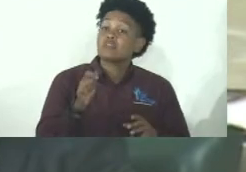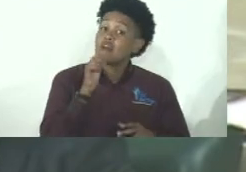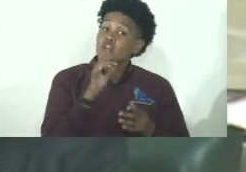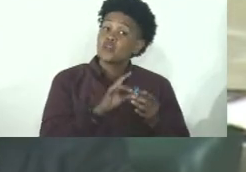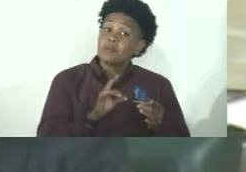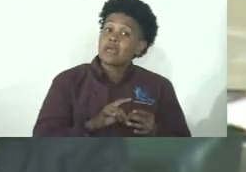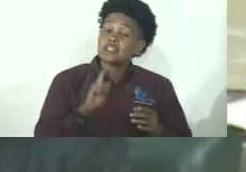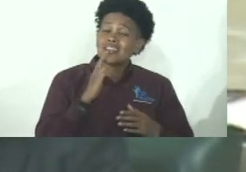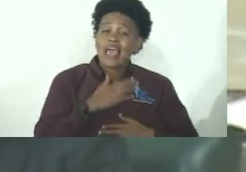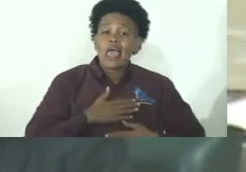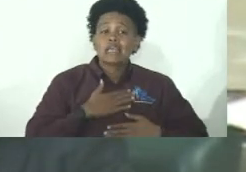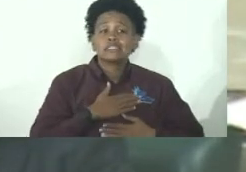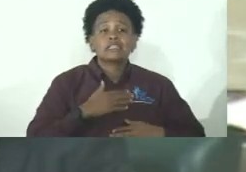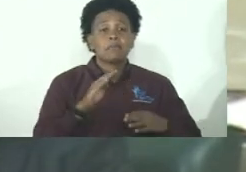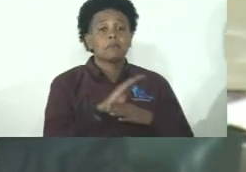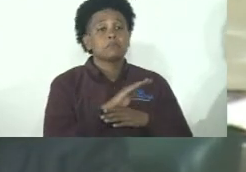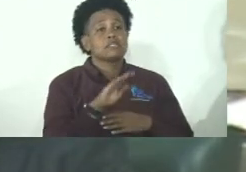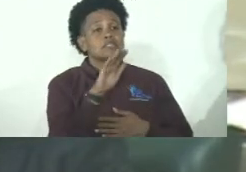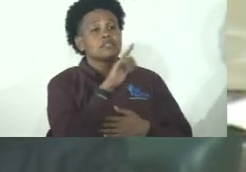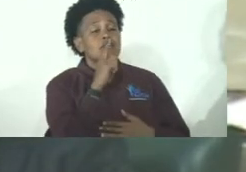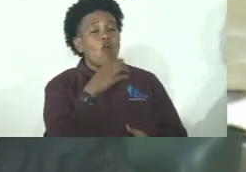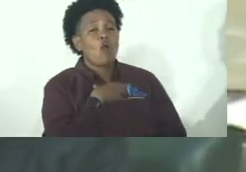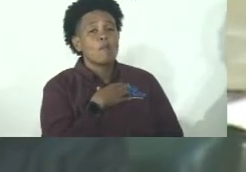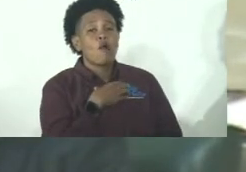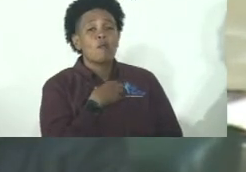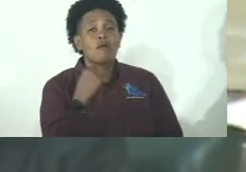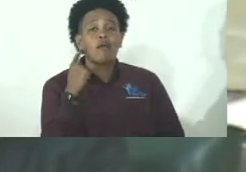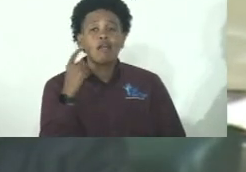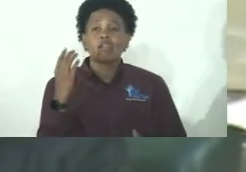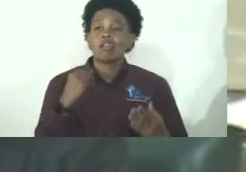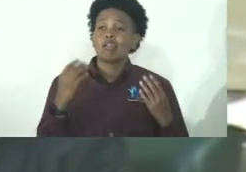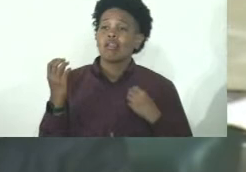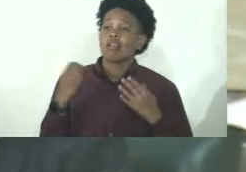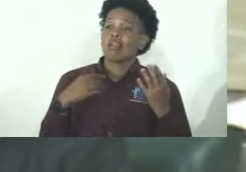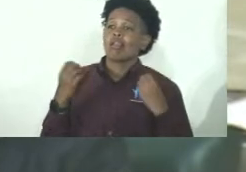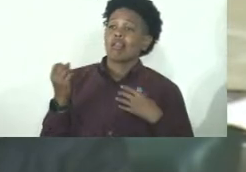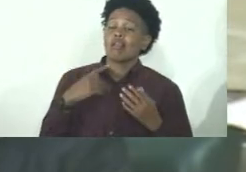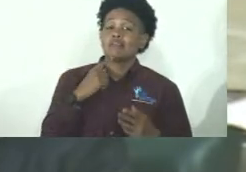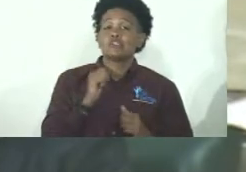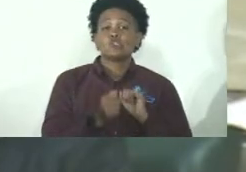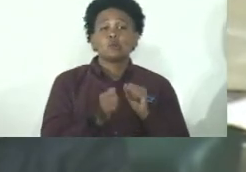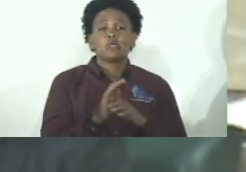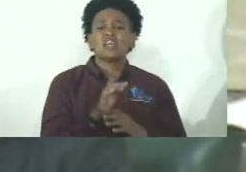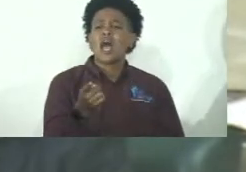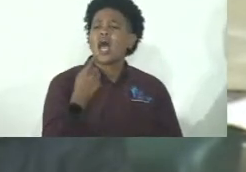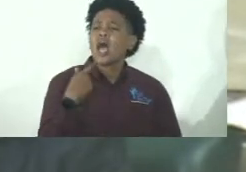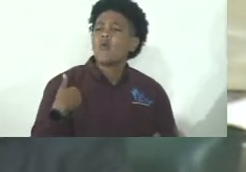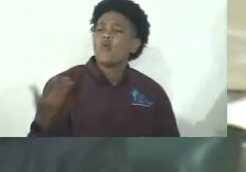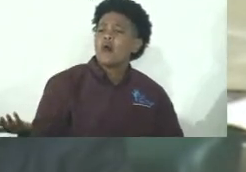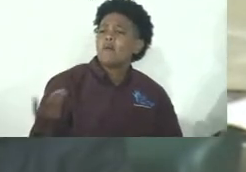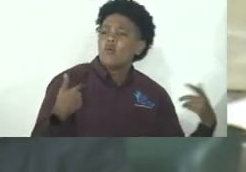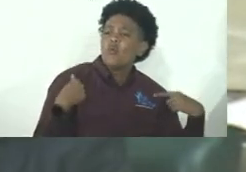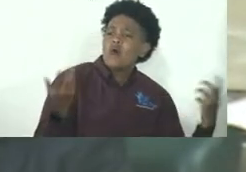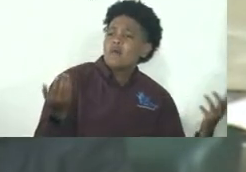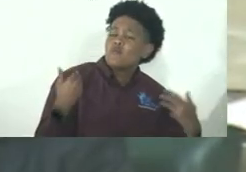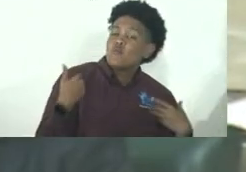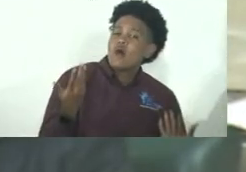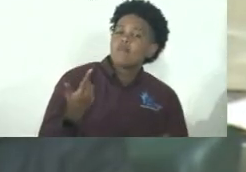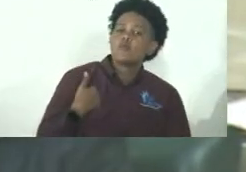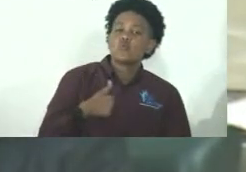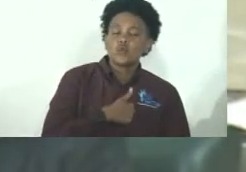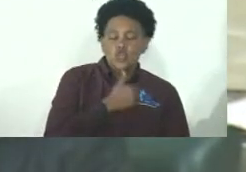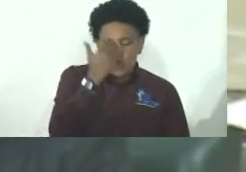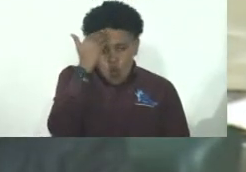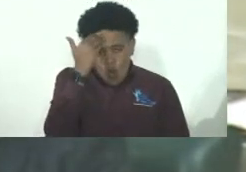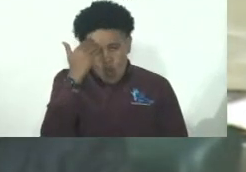entertainment industry they are complaining you know the sports industry we know we know we know